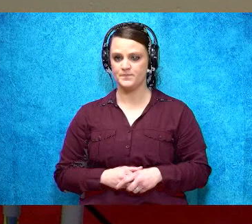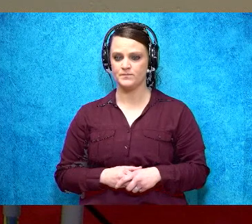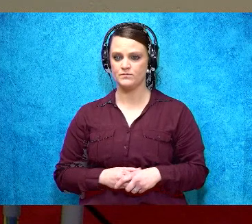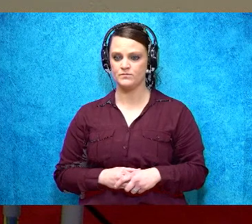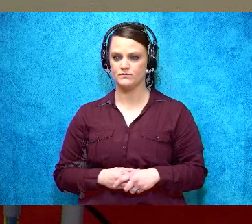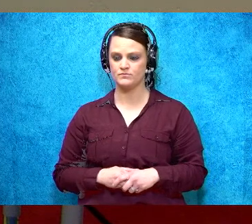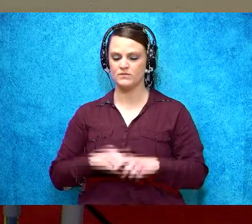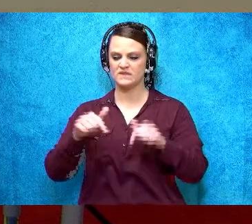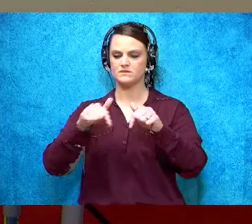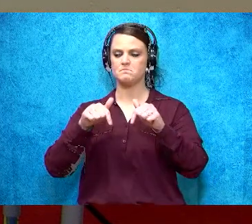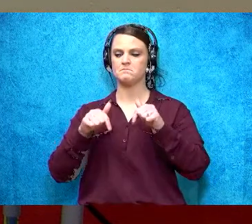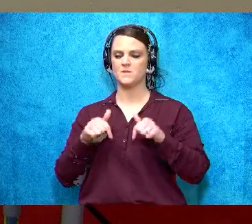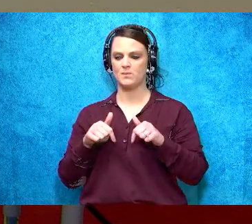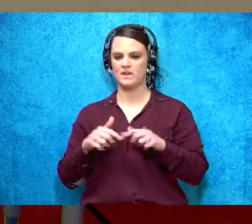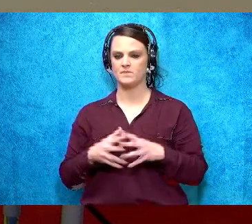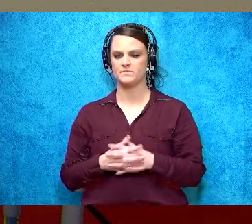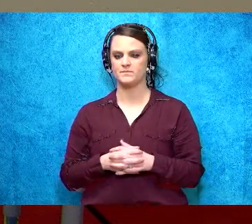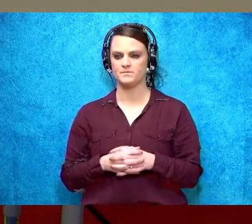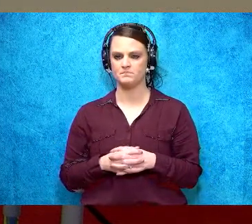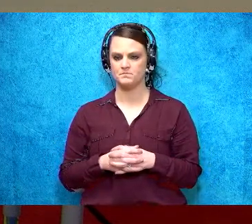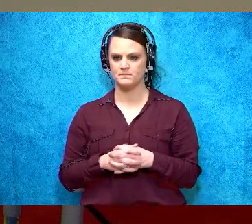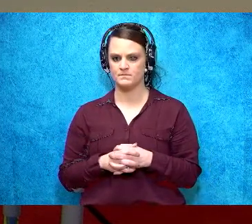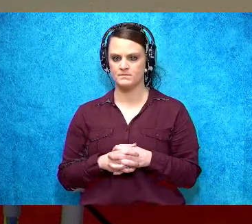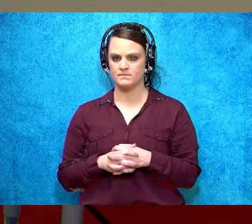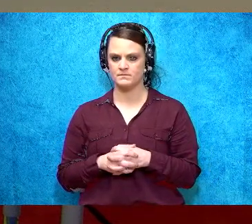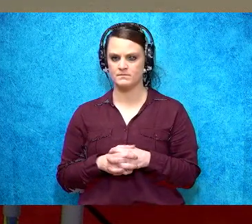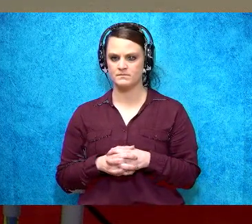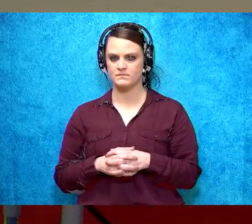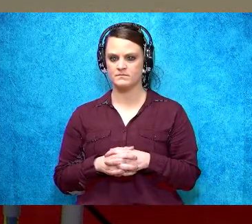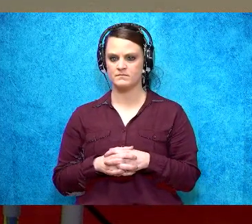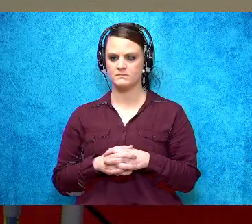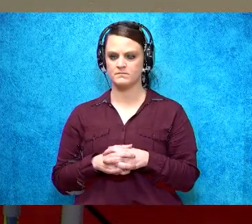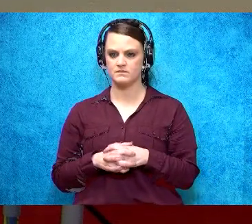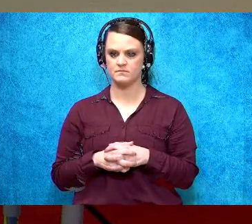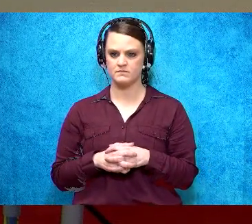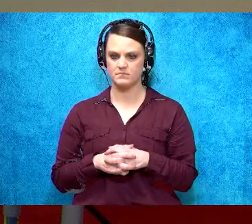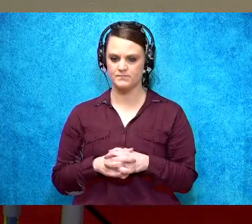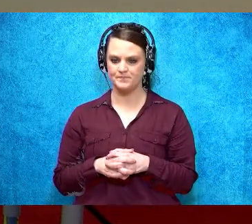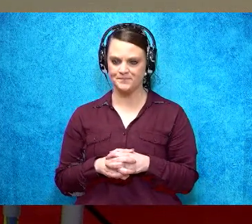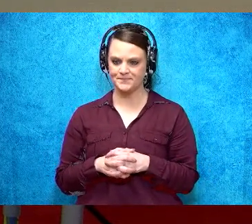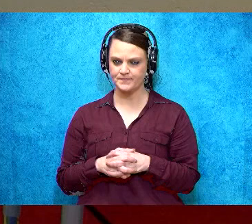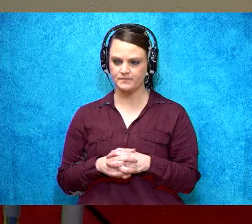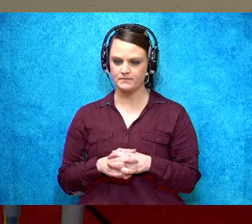Let's go back. Well, let's go back and look at it just real quickly.